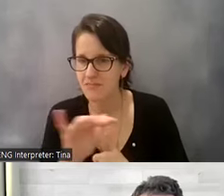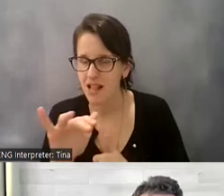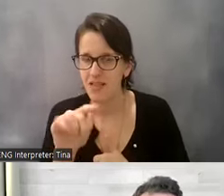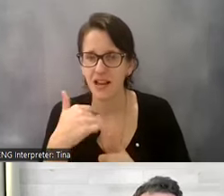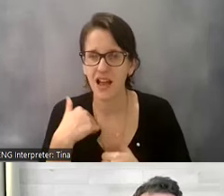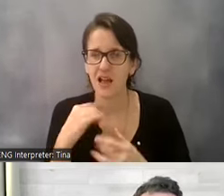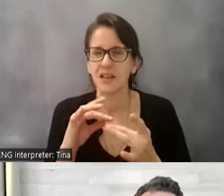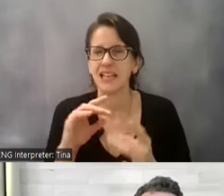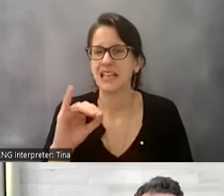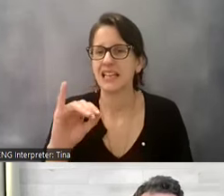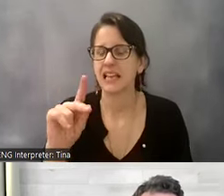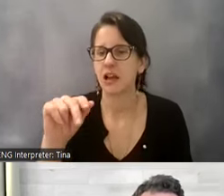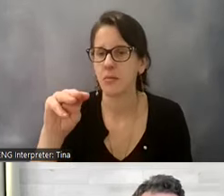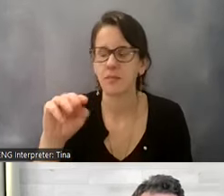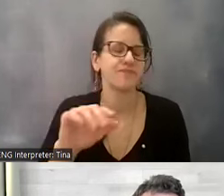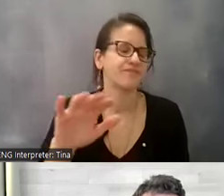was talking about jicama.